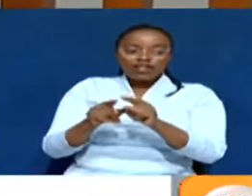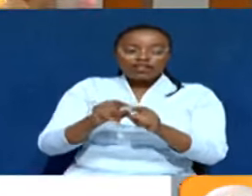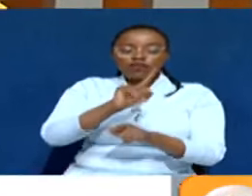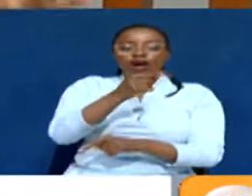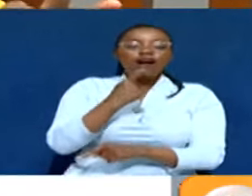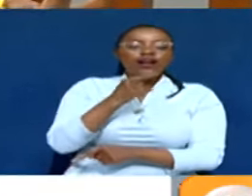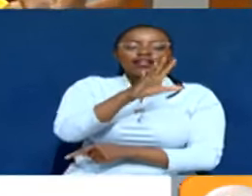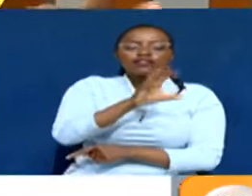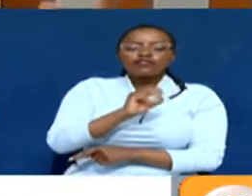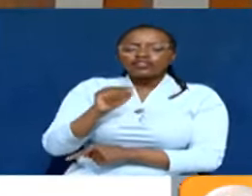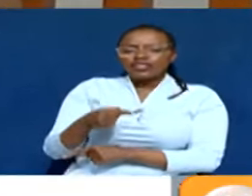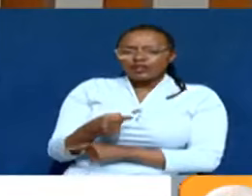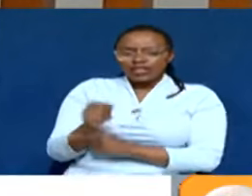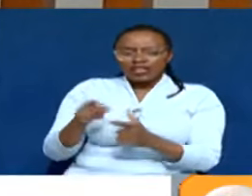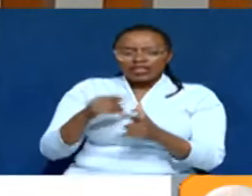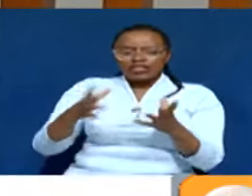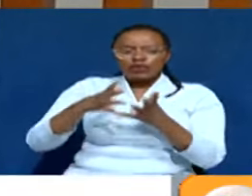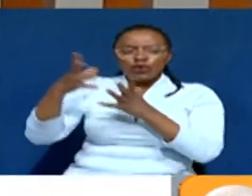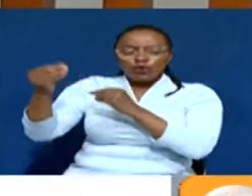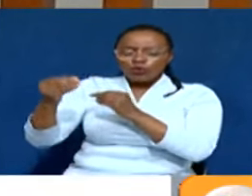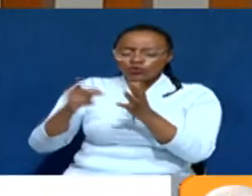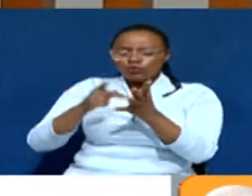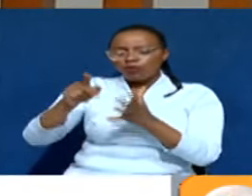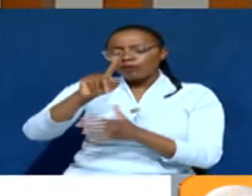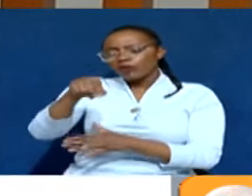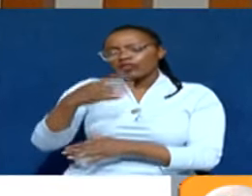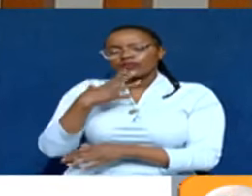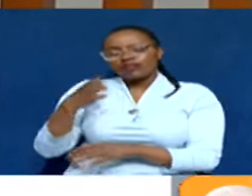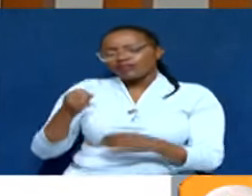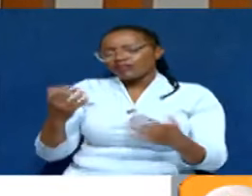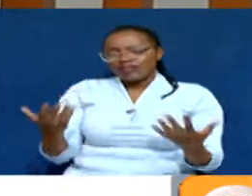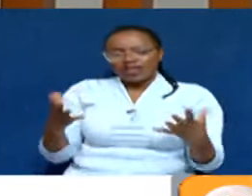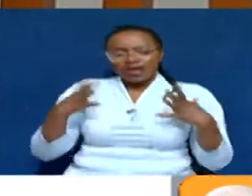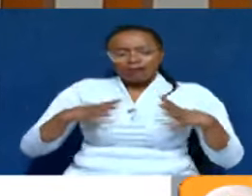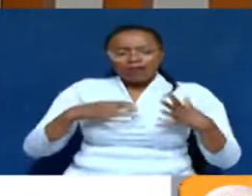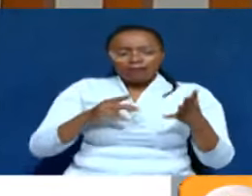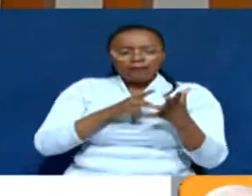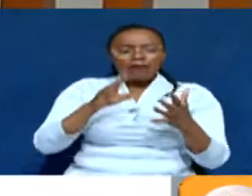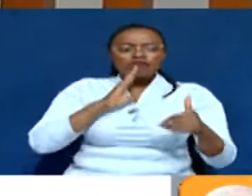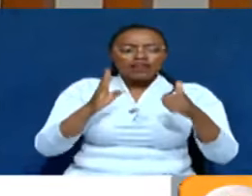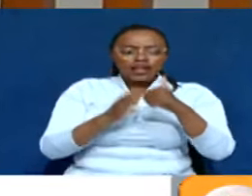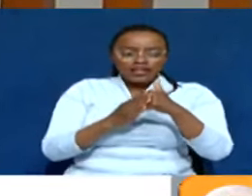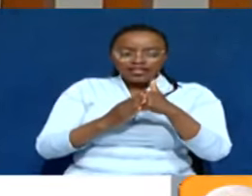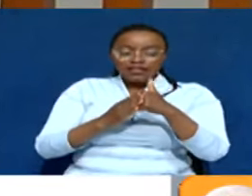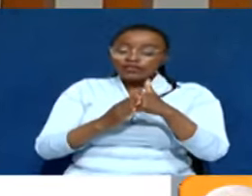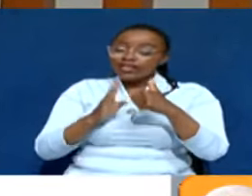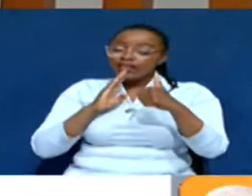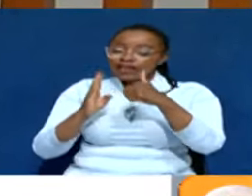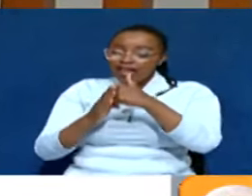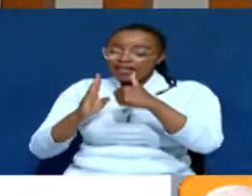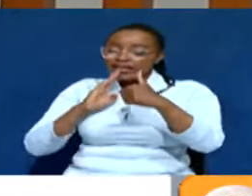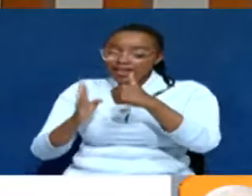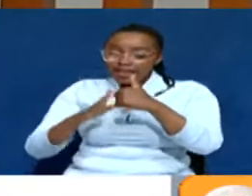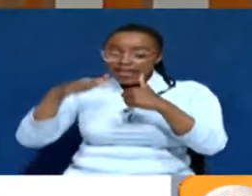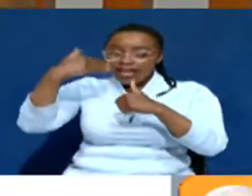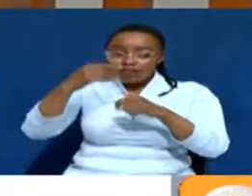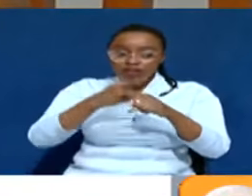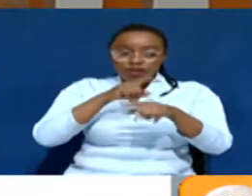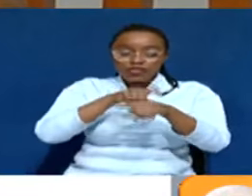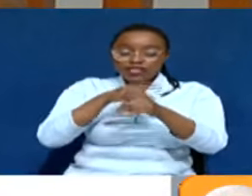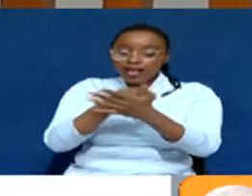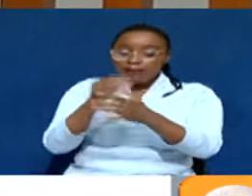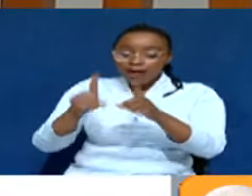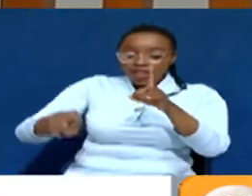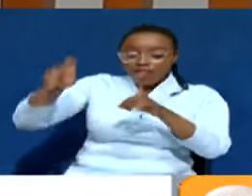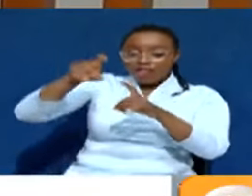take 150,000, mtu ende alipo 1,500. Yeah. People have been paying 900 for ever since. Iyo pesa ije